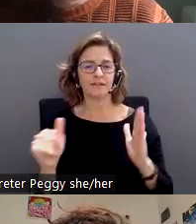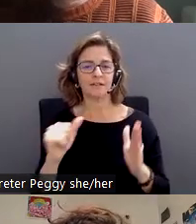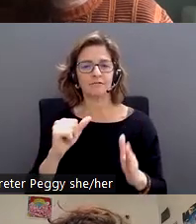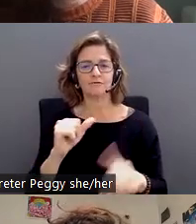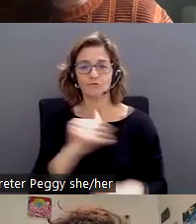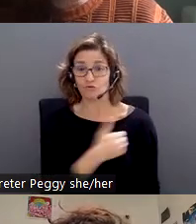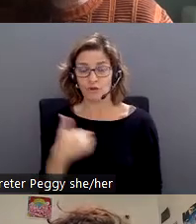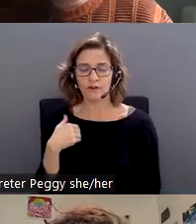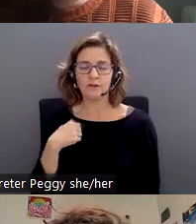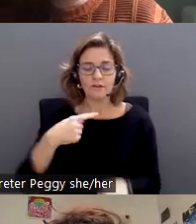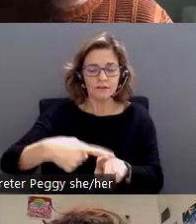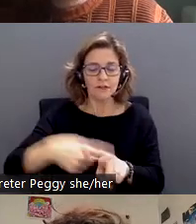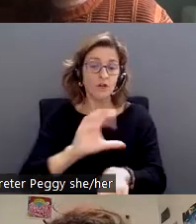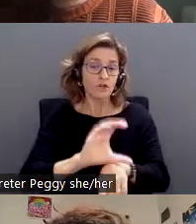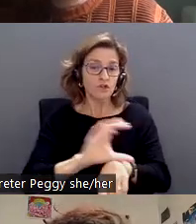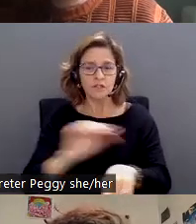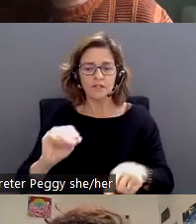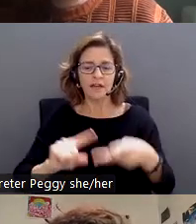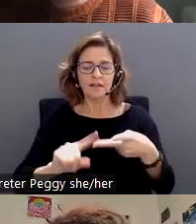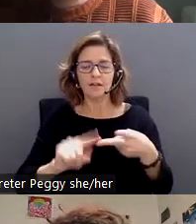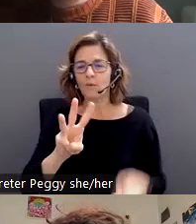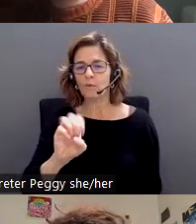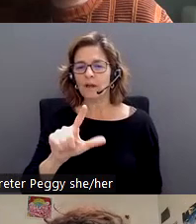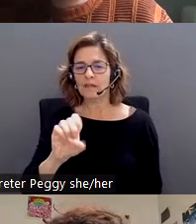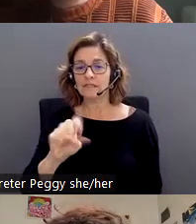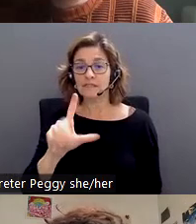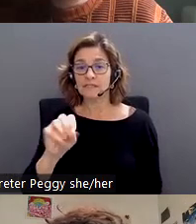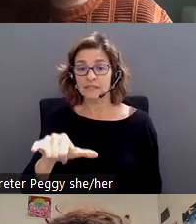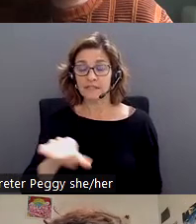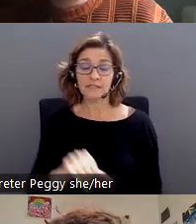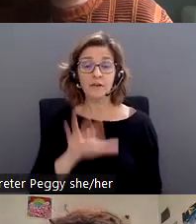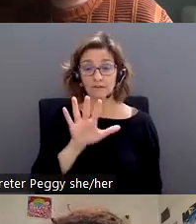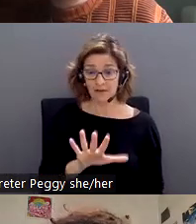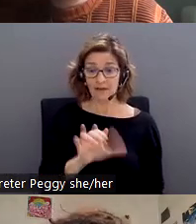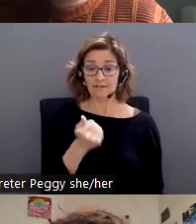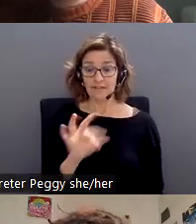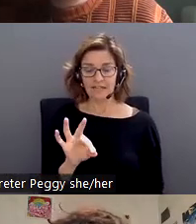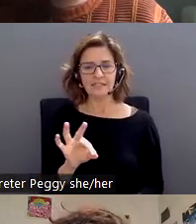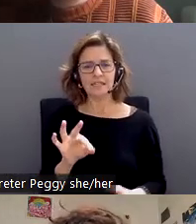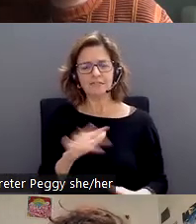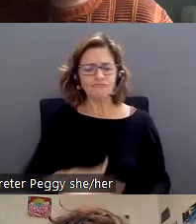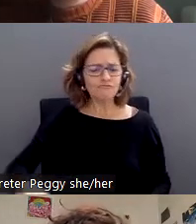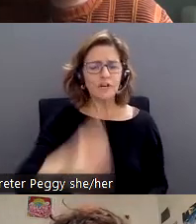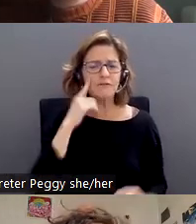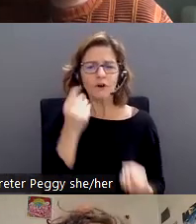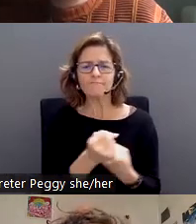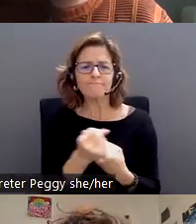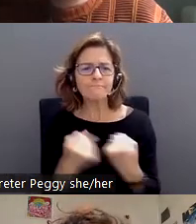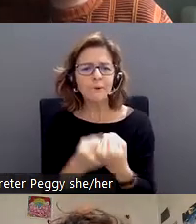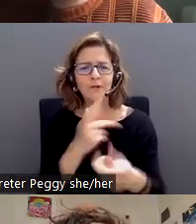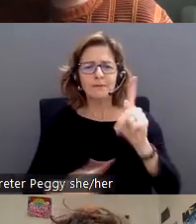Wellesley. And essentially, we are a space that supports people in a sort of a well-rounded